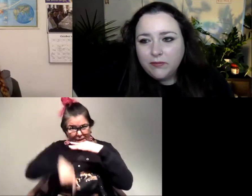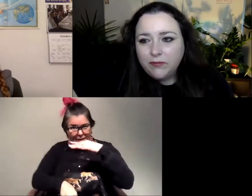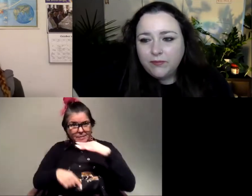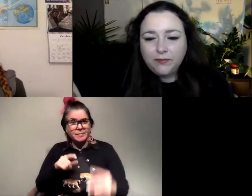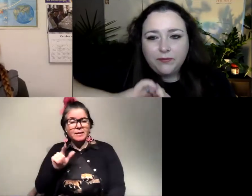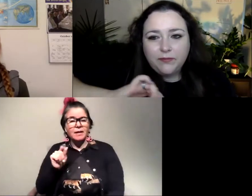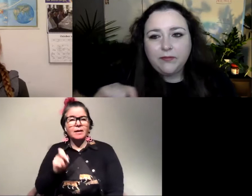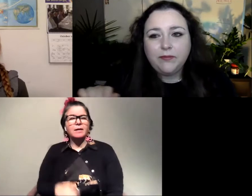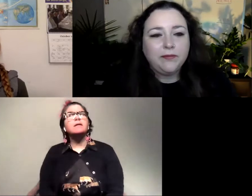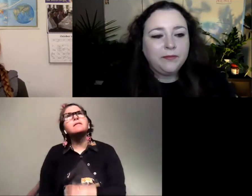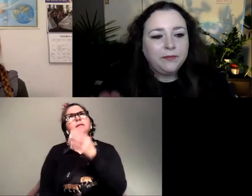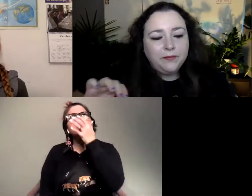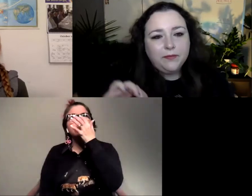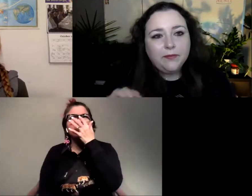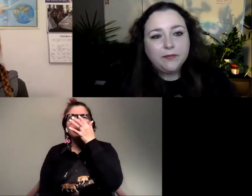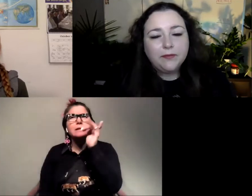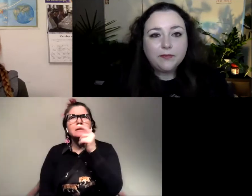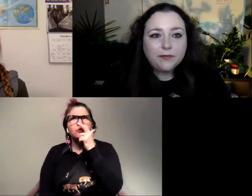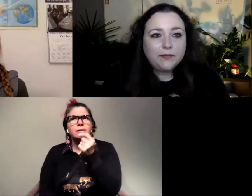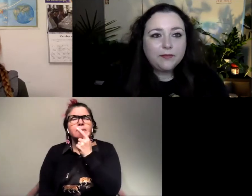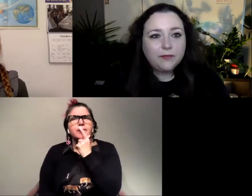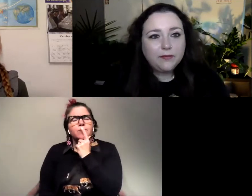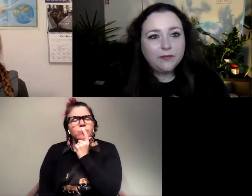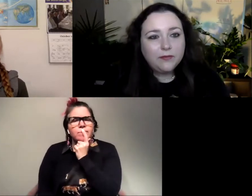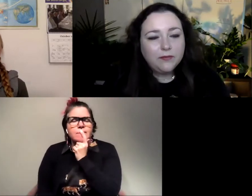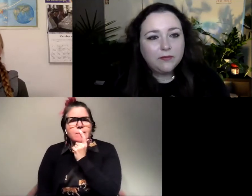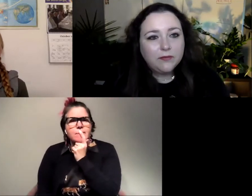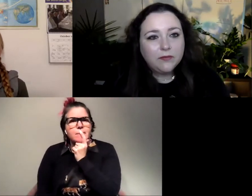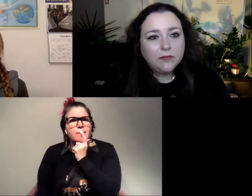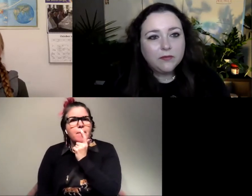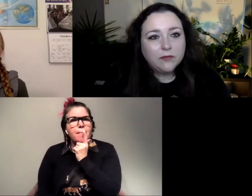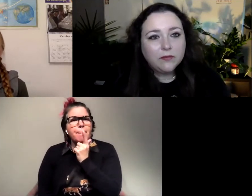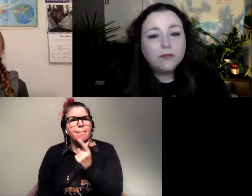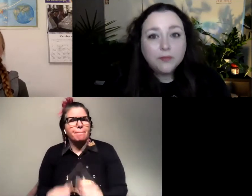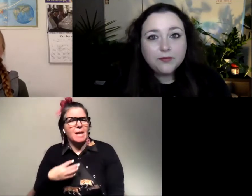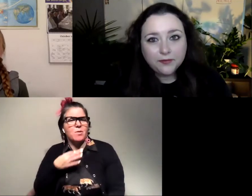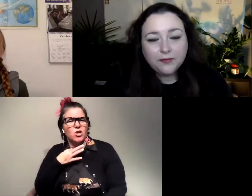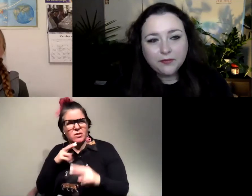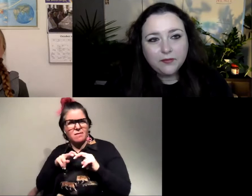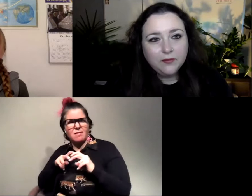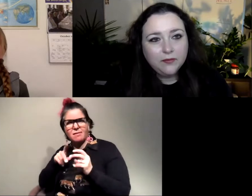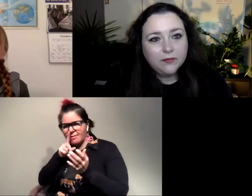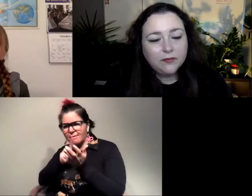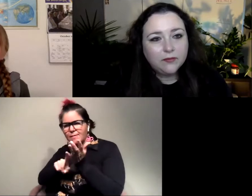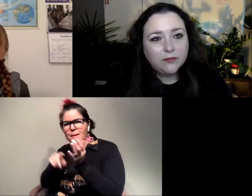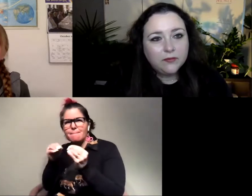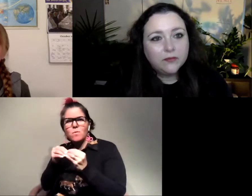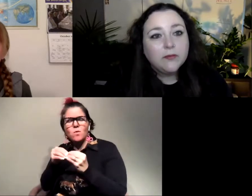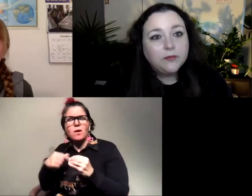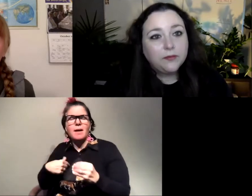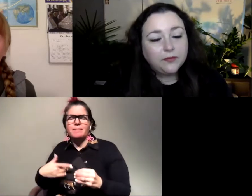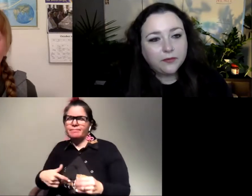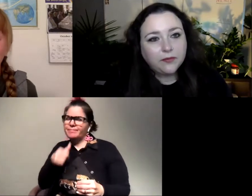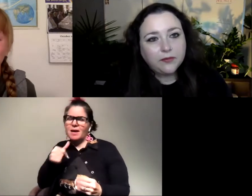Yeah, no, that's super interesting. And I would want to look into this more because I often don't study animals.